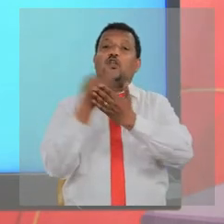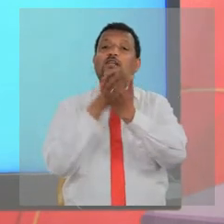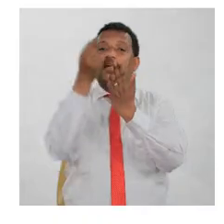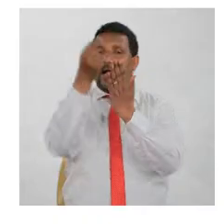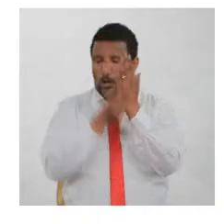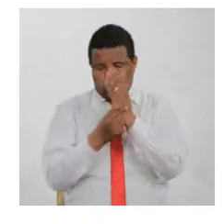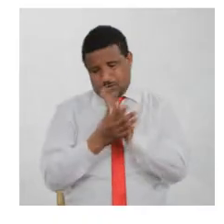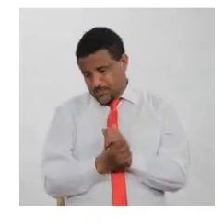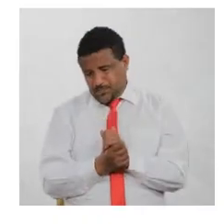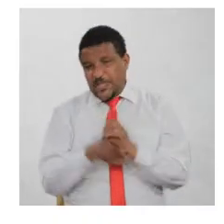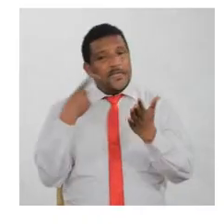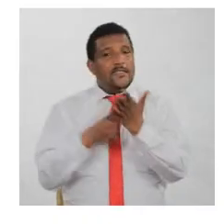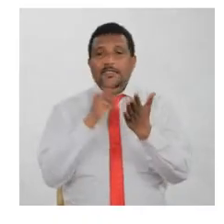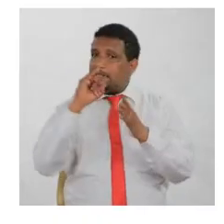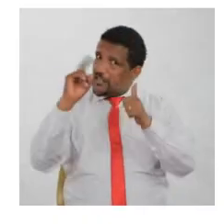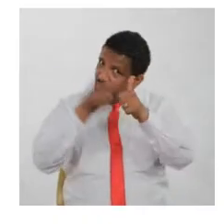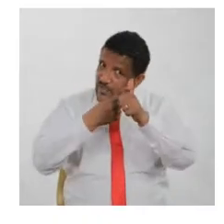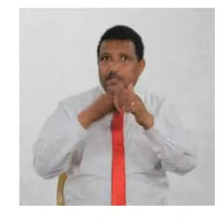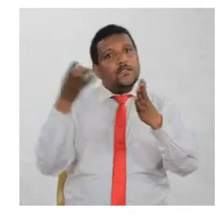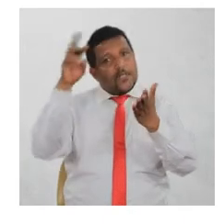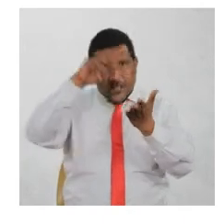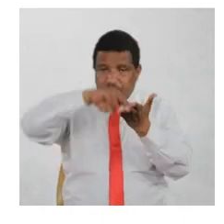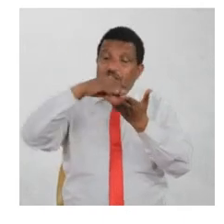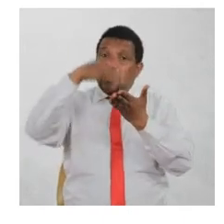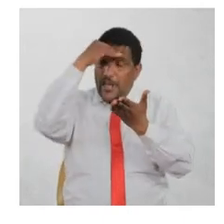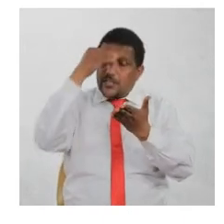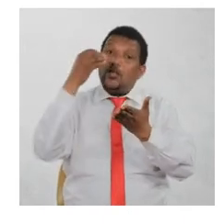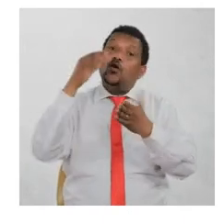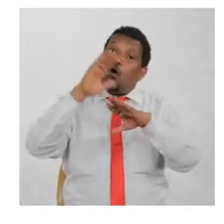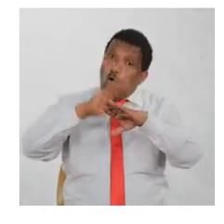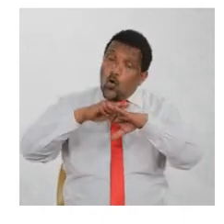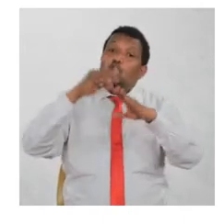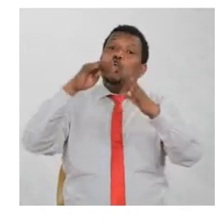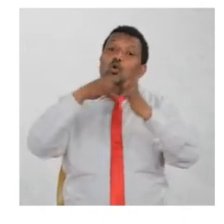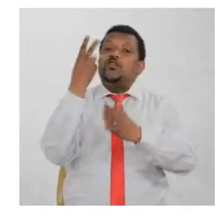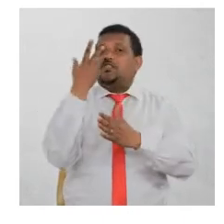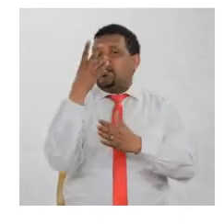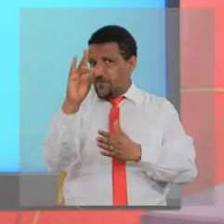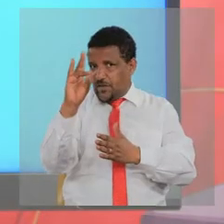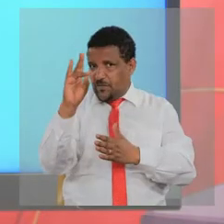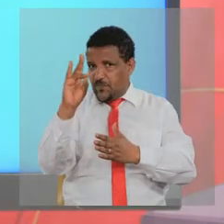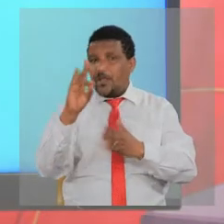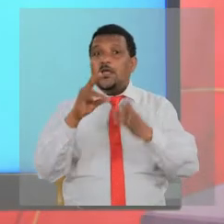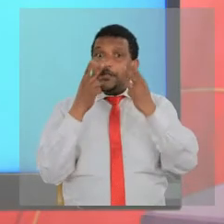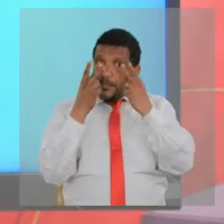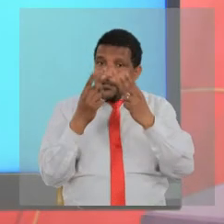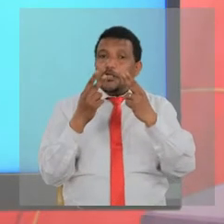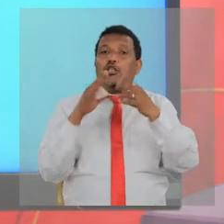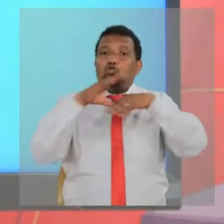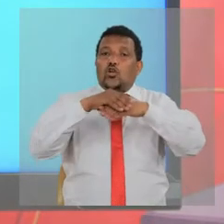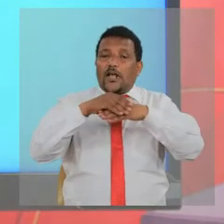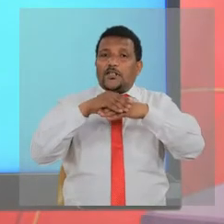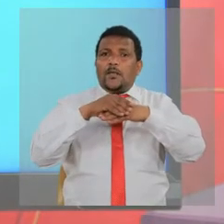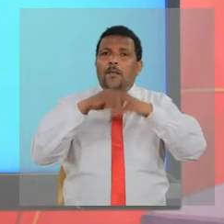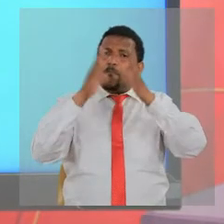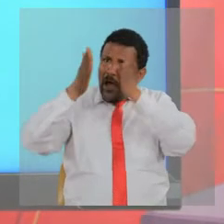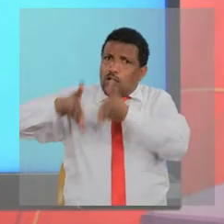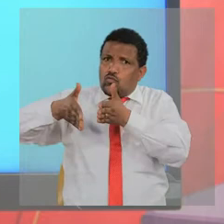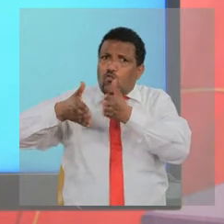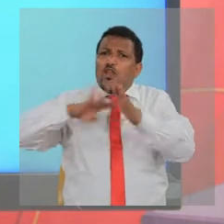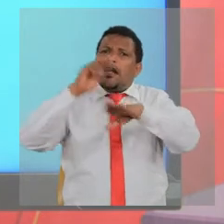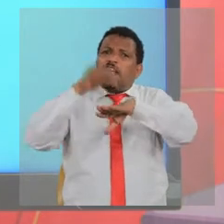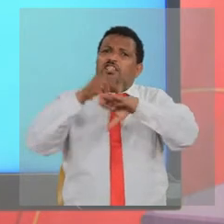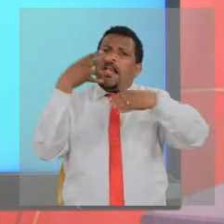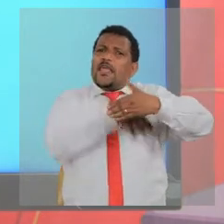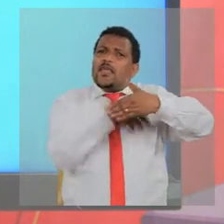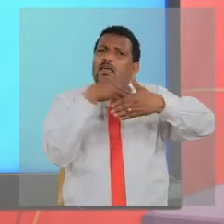accounts. And this is the first revision lesson on unit 7. Let's see the introductory part of the national income